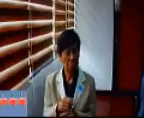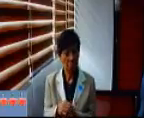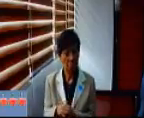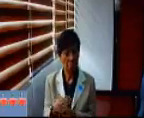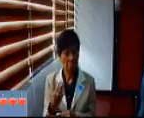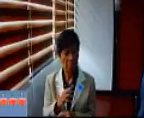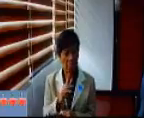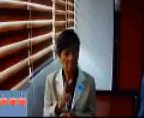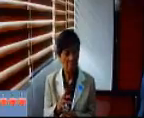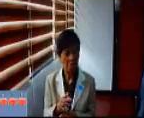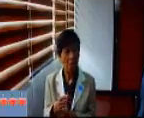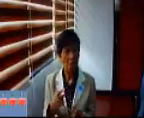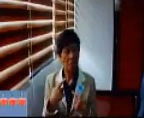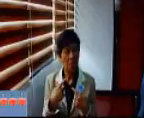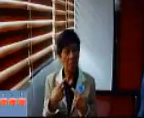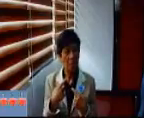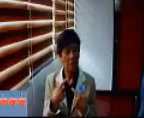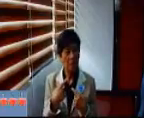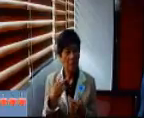beset with a lot of